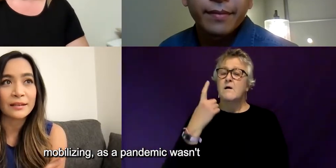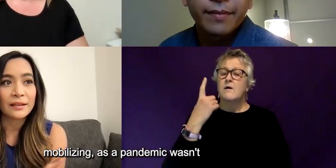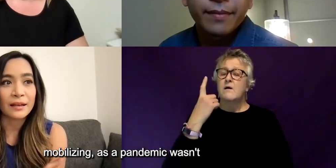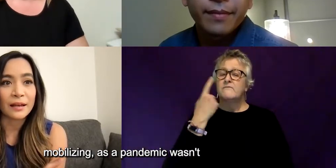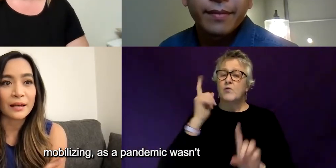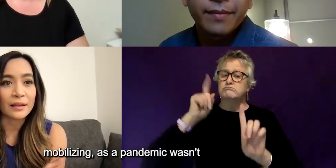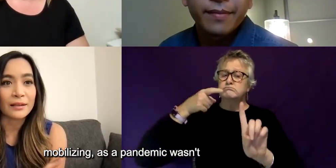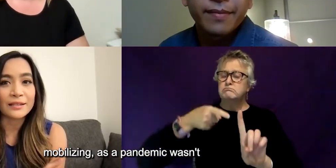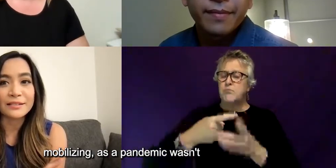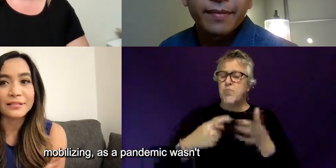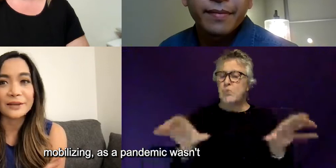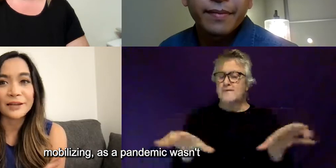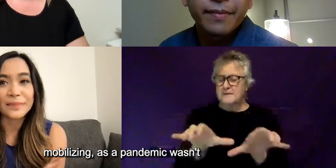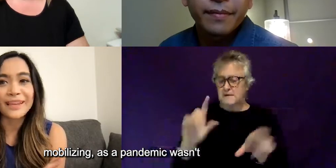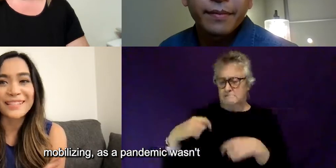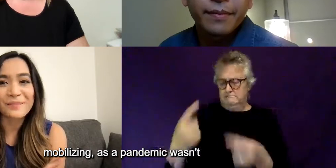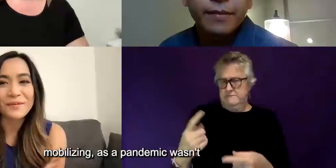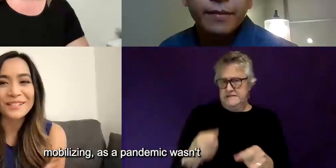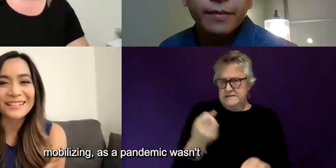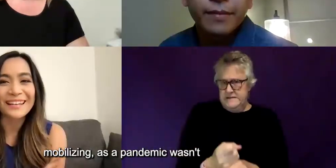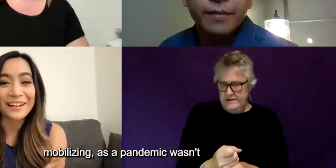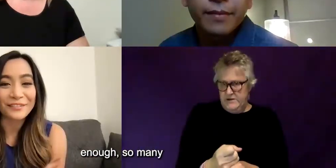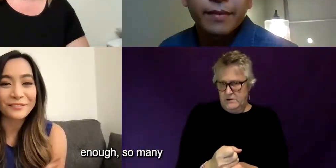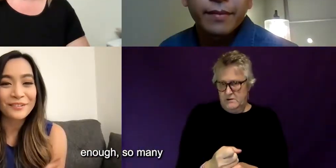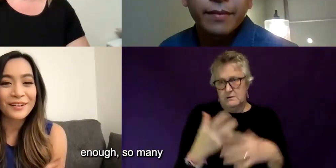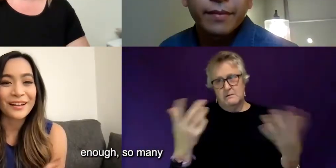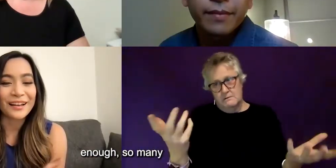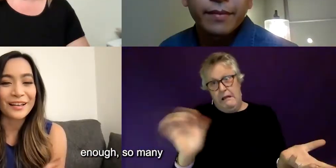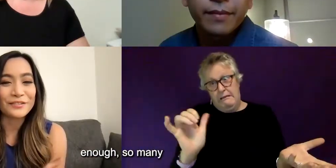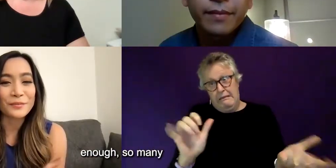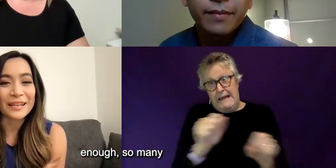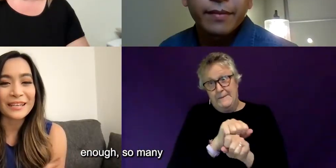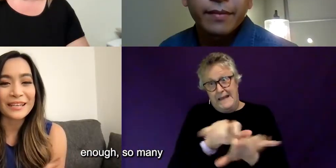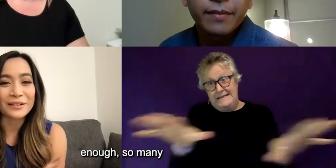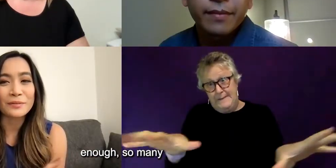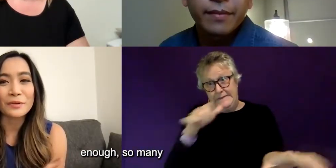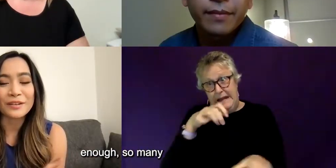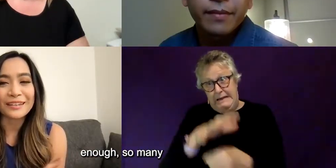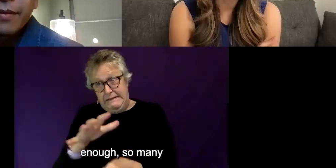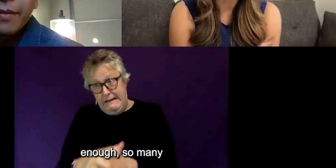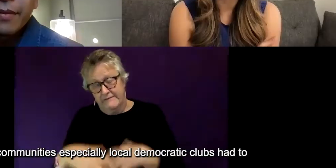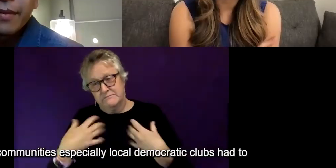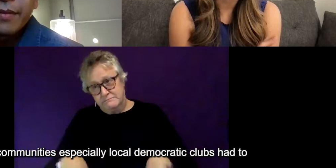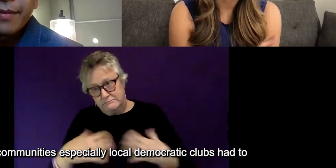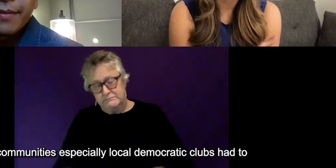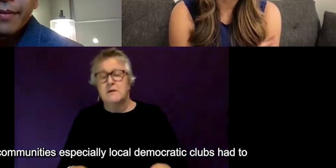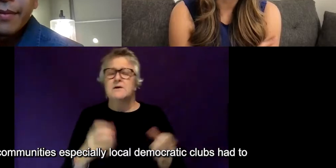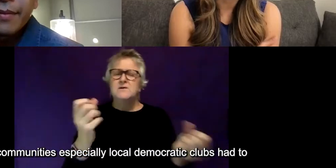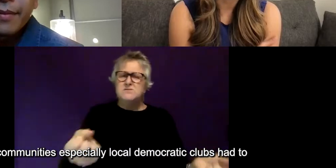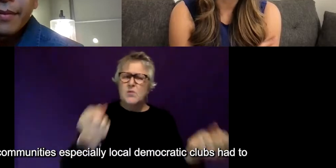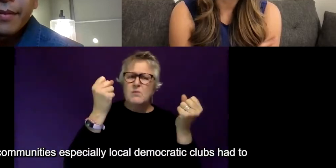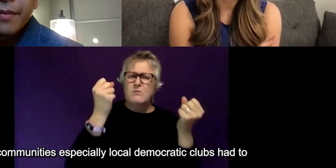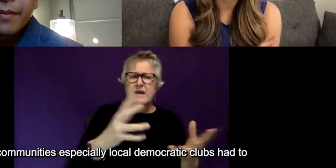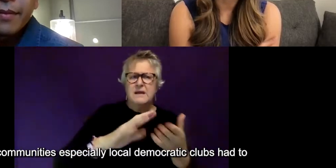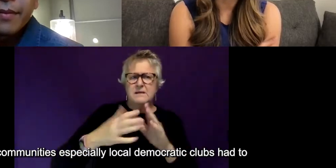mobilizing, as if a pandemic wasn't enough, so many communities,